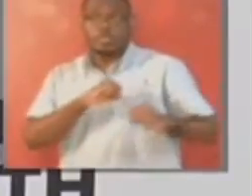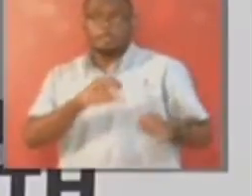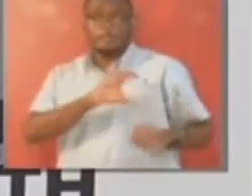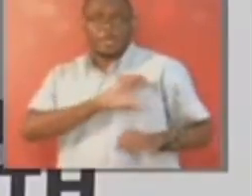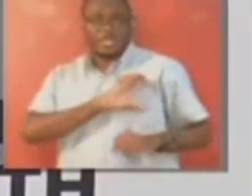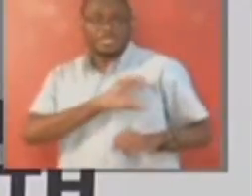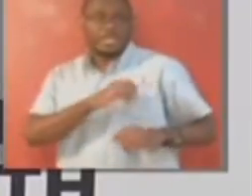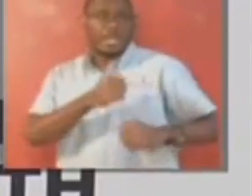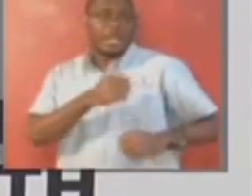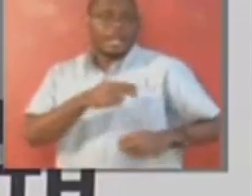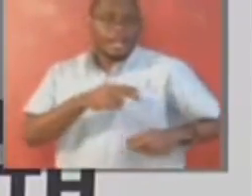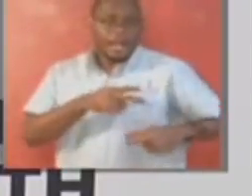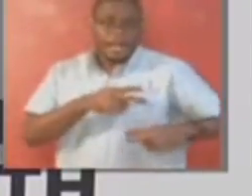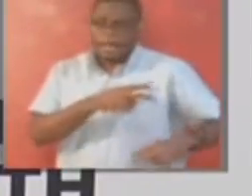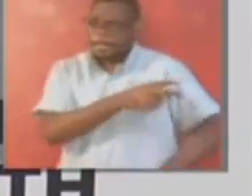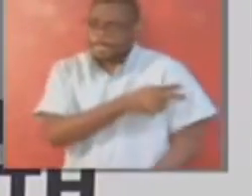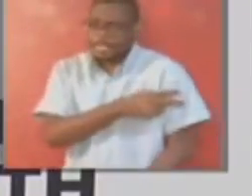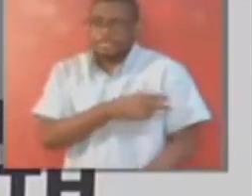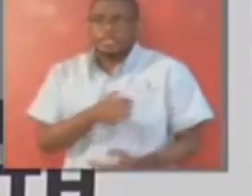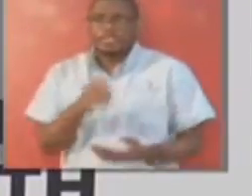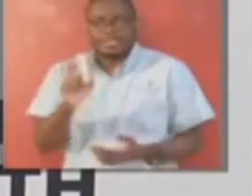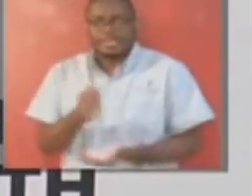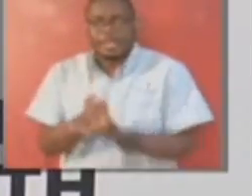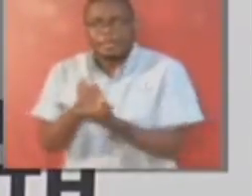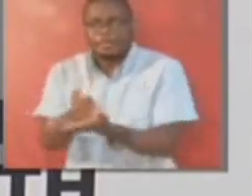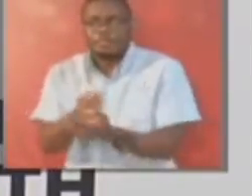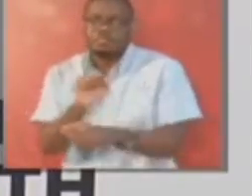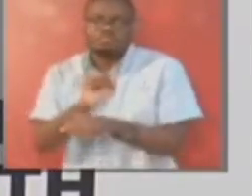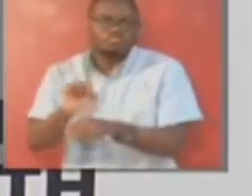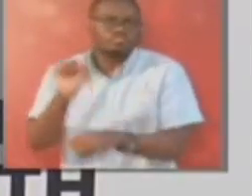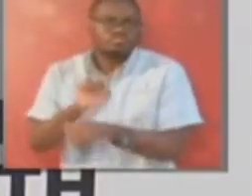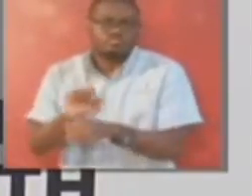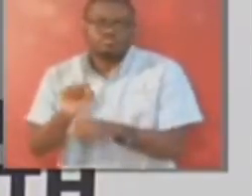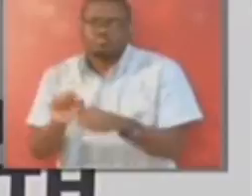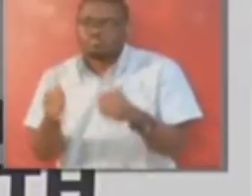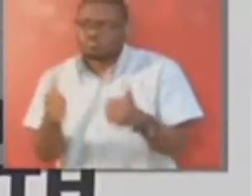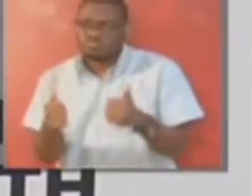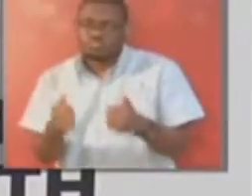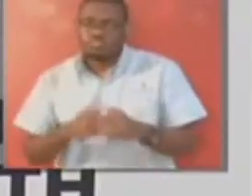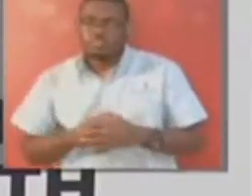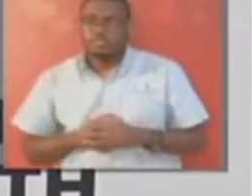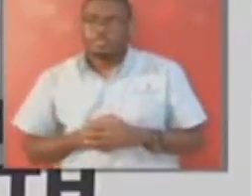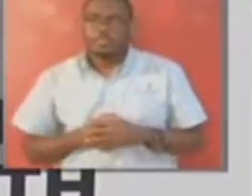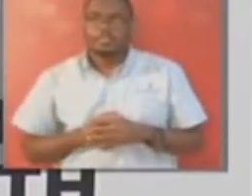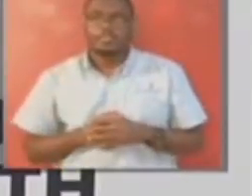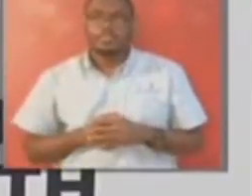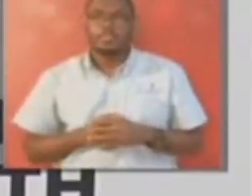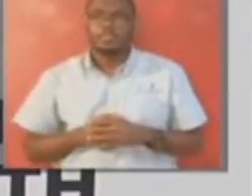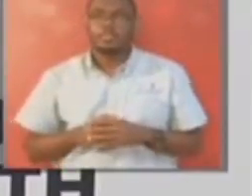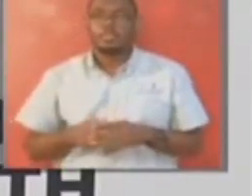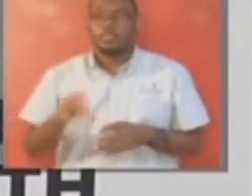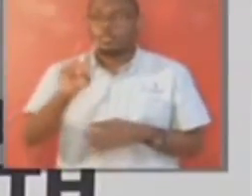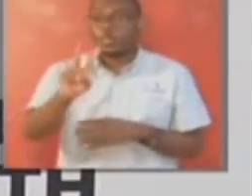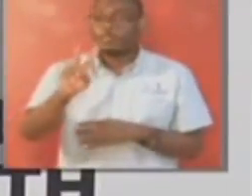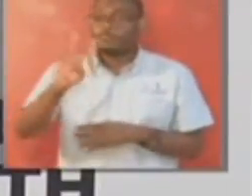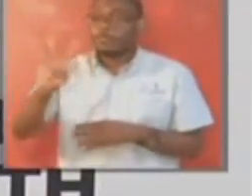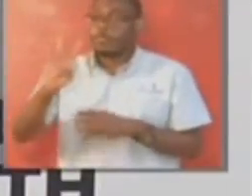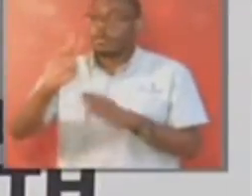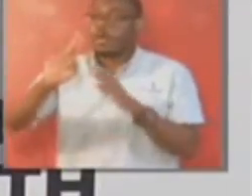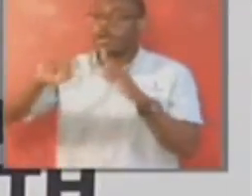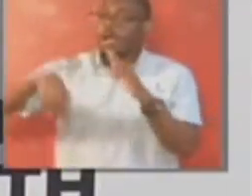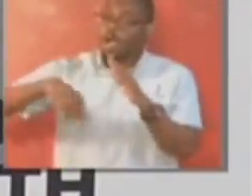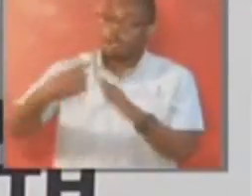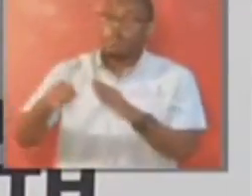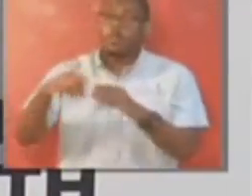doing yeoman service to the Ministry of Health and the national community. They provide 24-hour, around-the-clock surveillance at